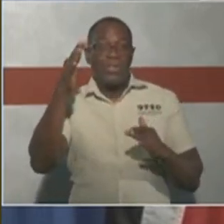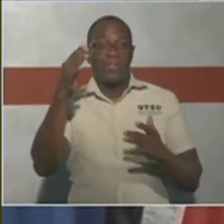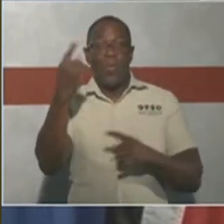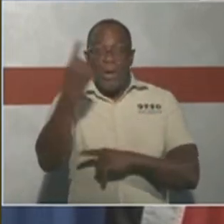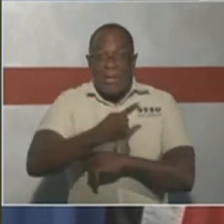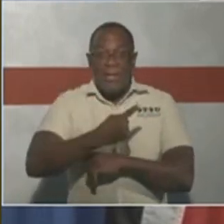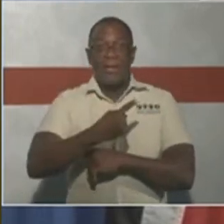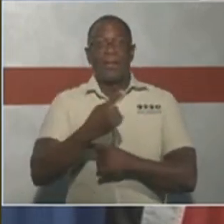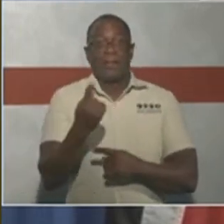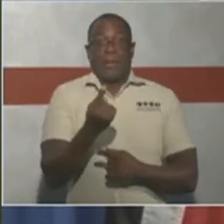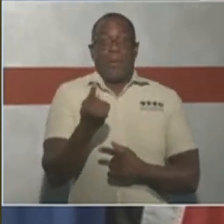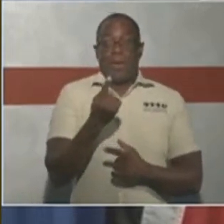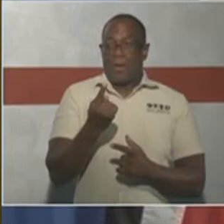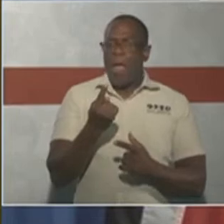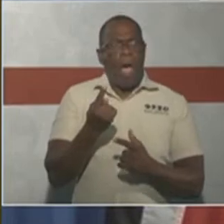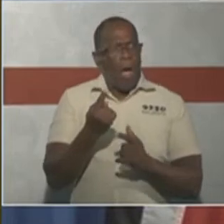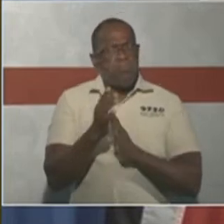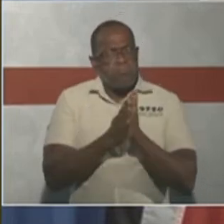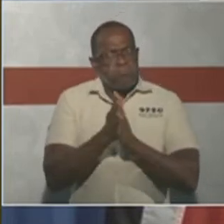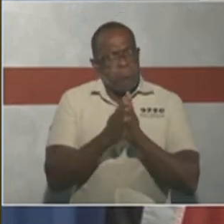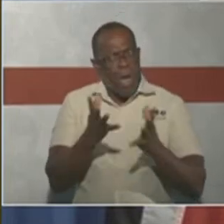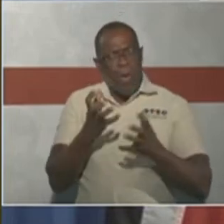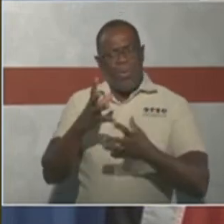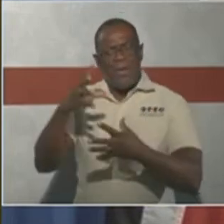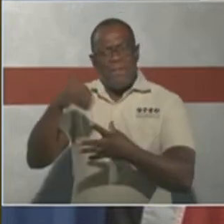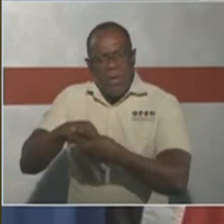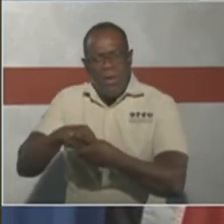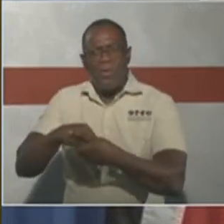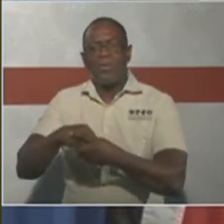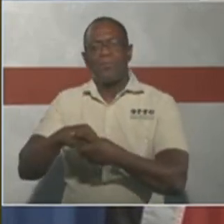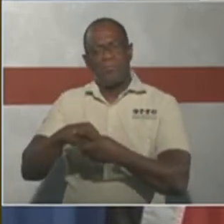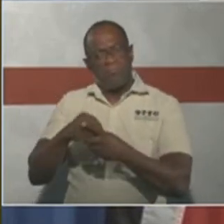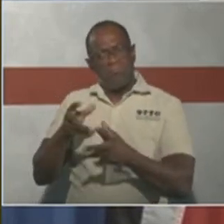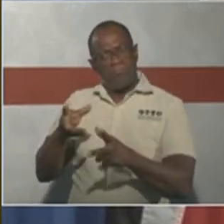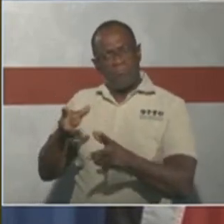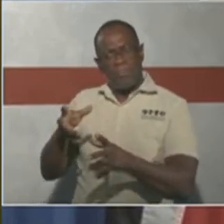that we can't find anybody interested in it should tell you something.